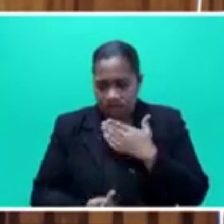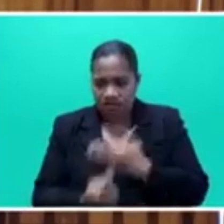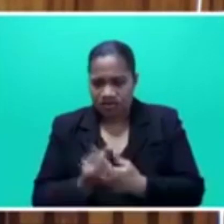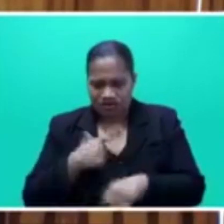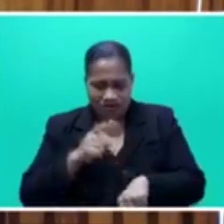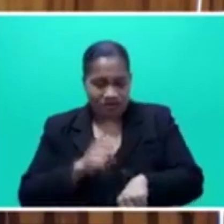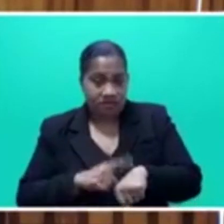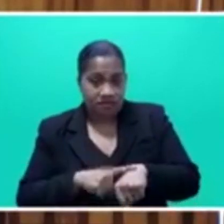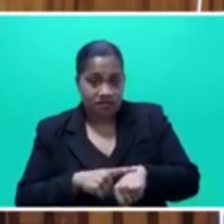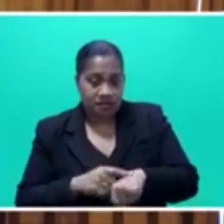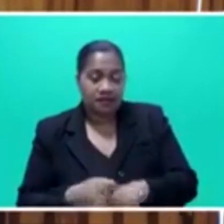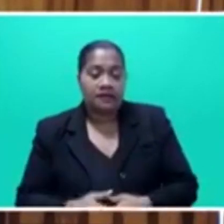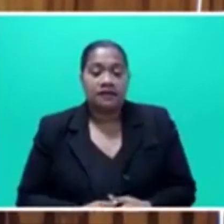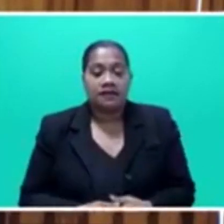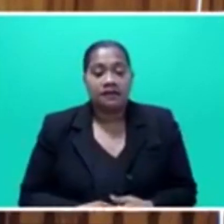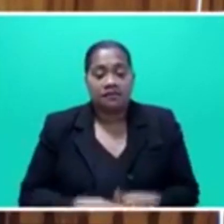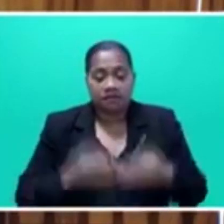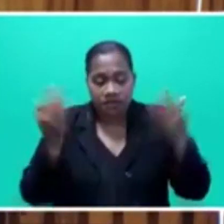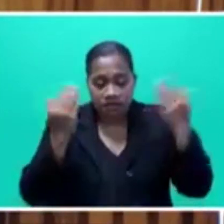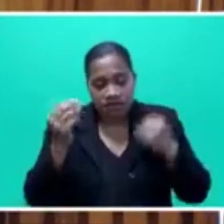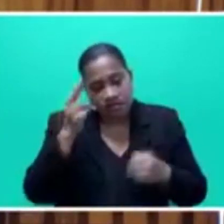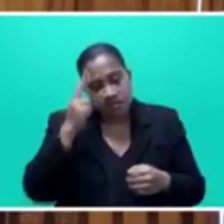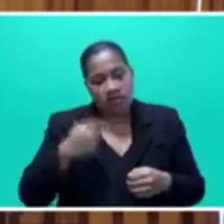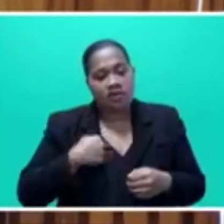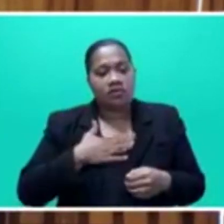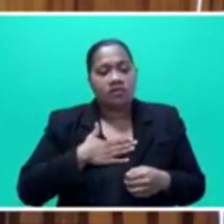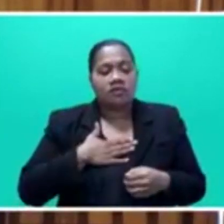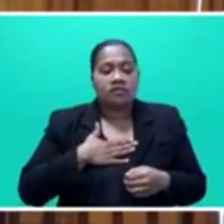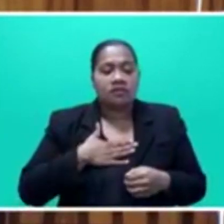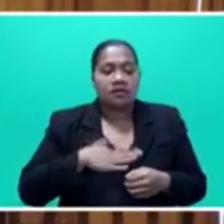time. But, Mr. Speaker, sir, I would like to